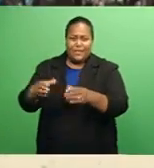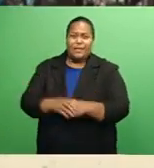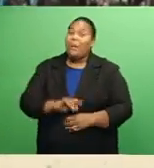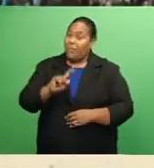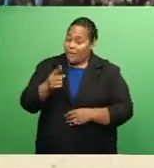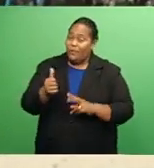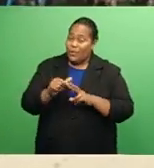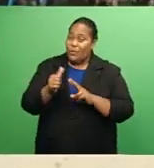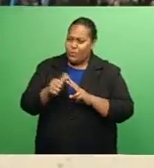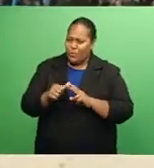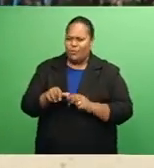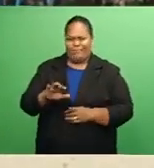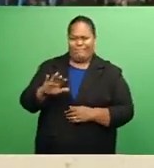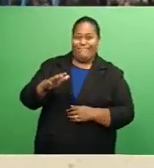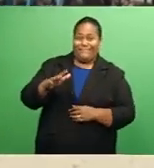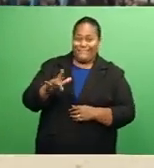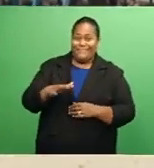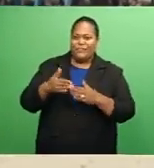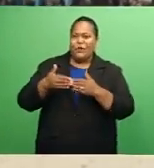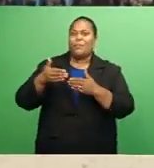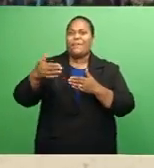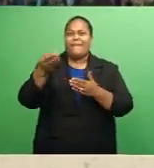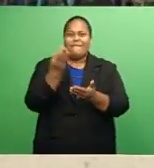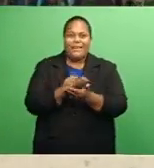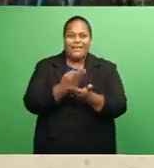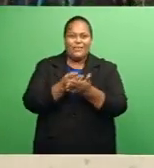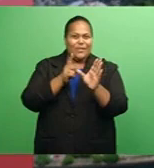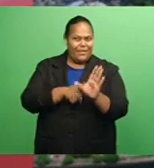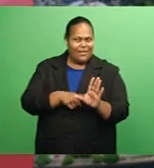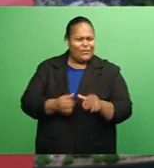their estimations for the current financial year.